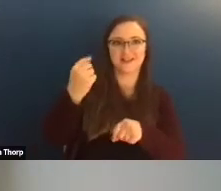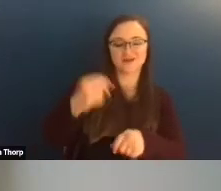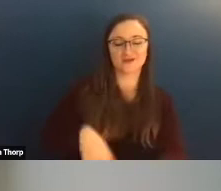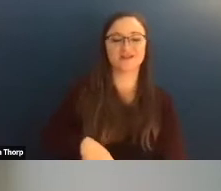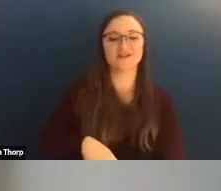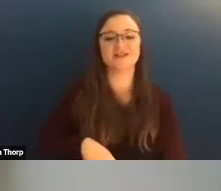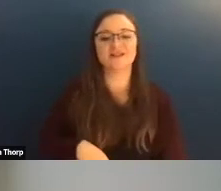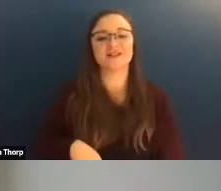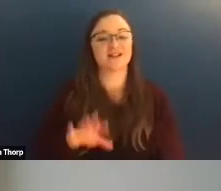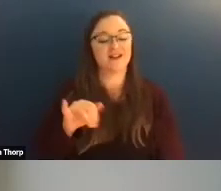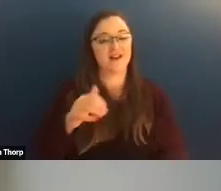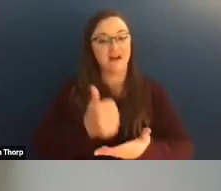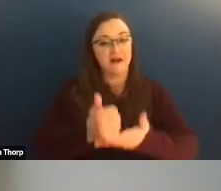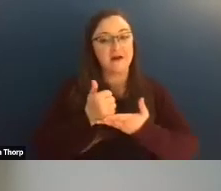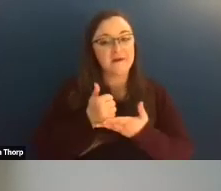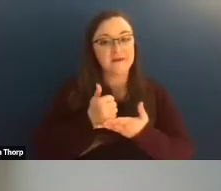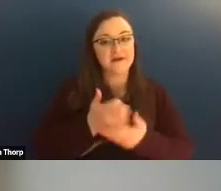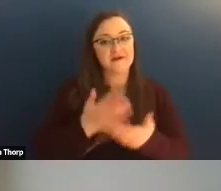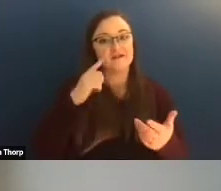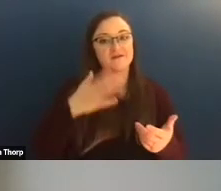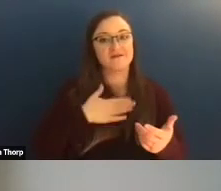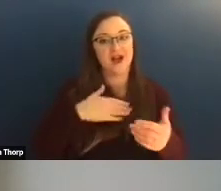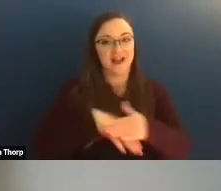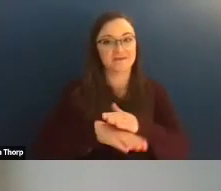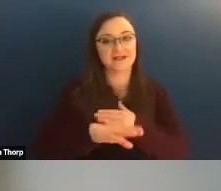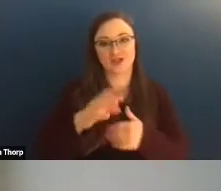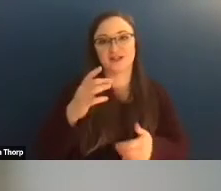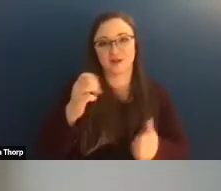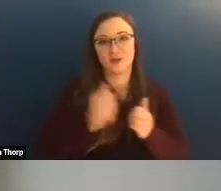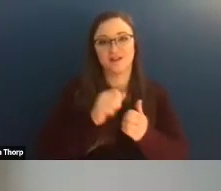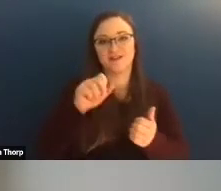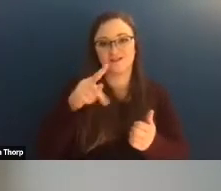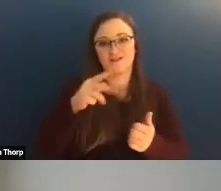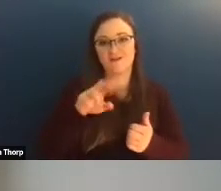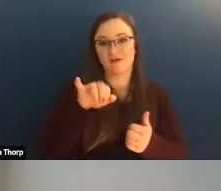me a lot for my admission to pharmacy school.